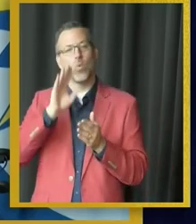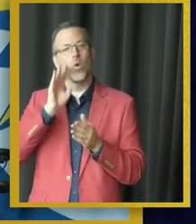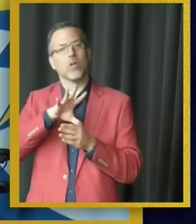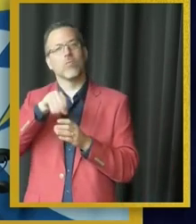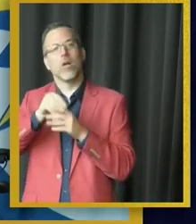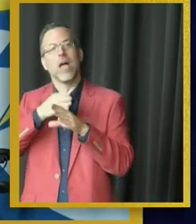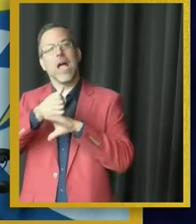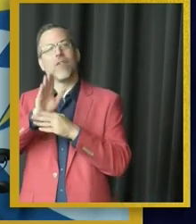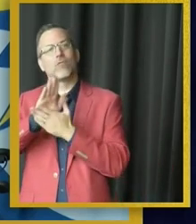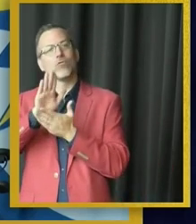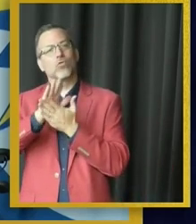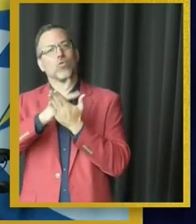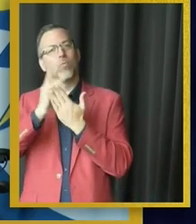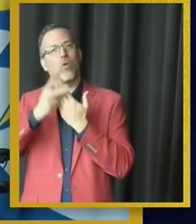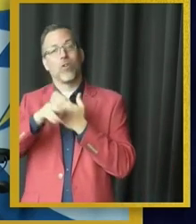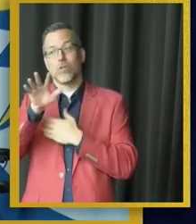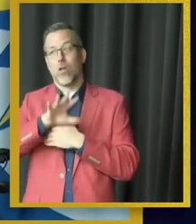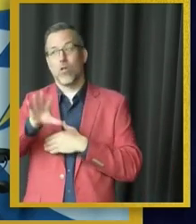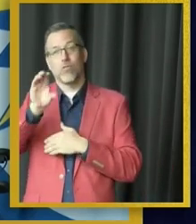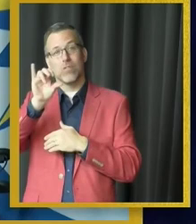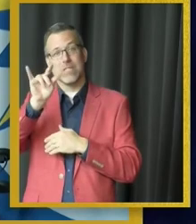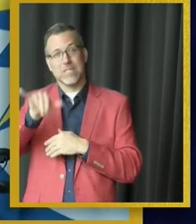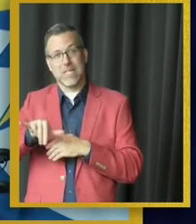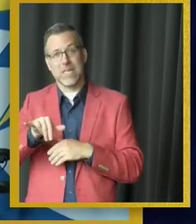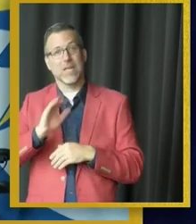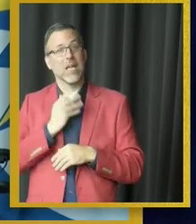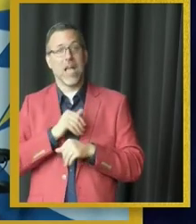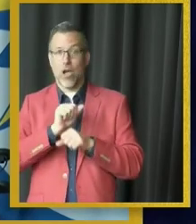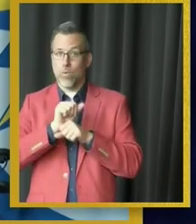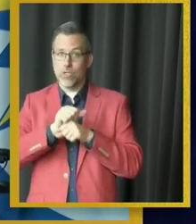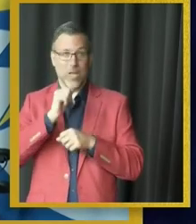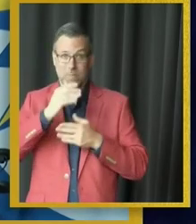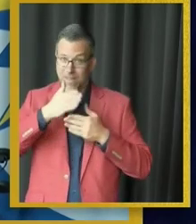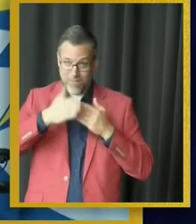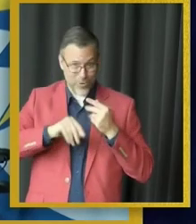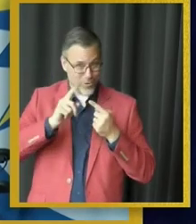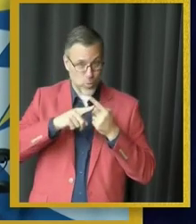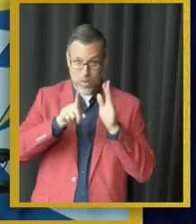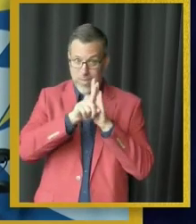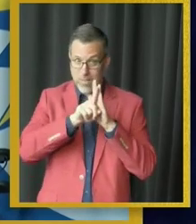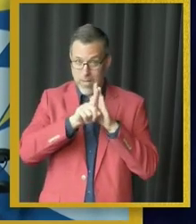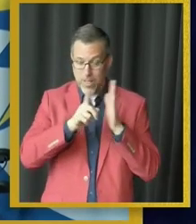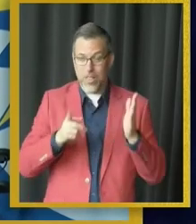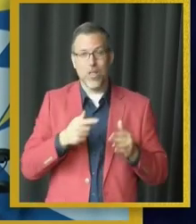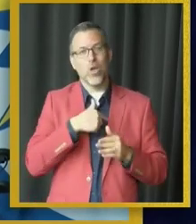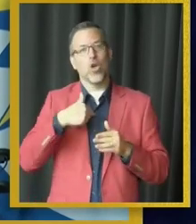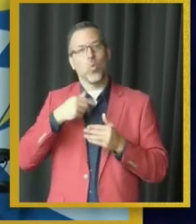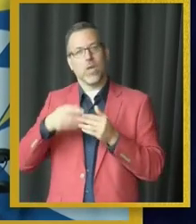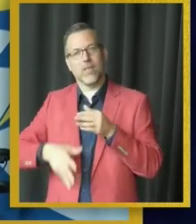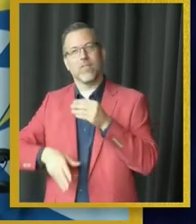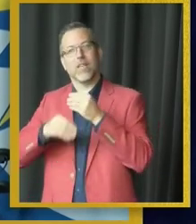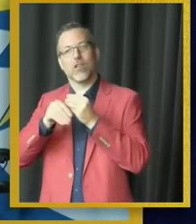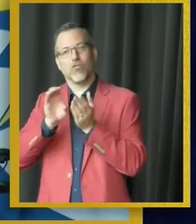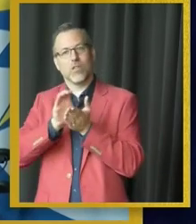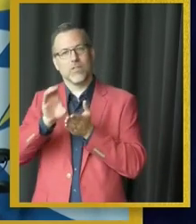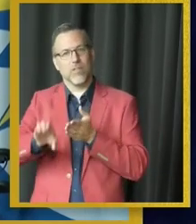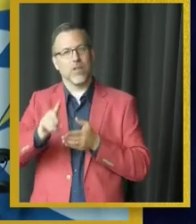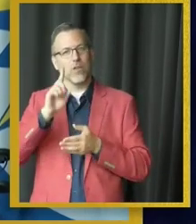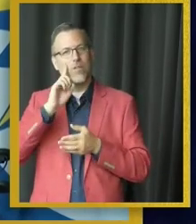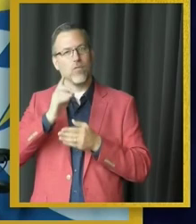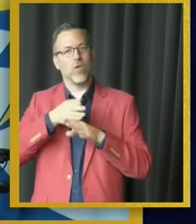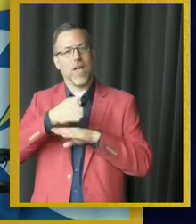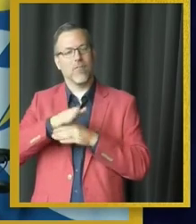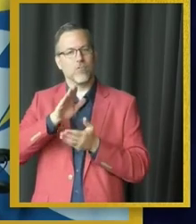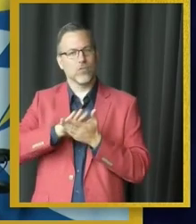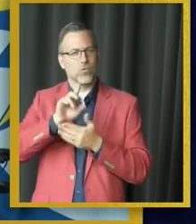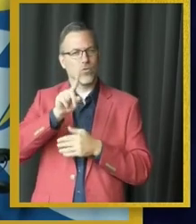programs around the city. Our job is not done when the bell rings, so we've increased funding for the Nashville After Zone Alliance, or